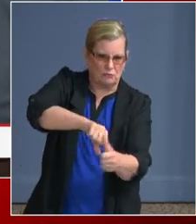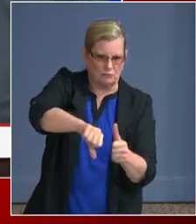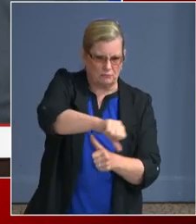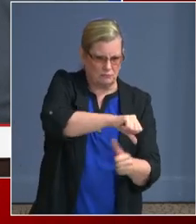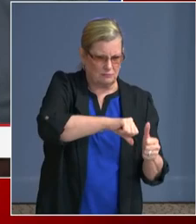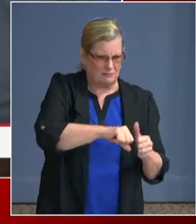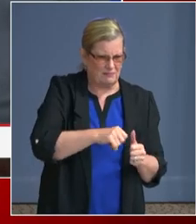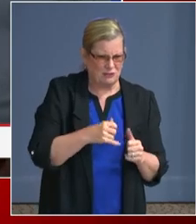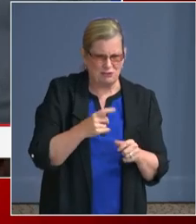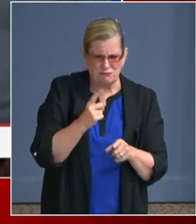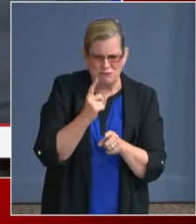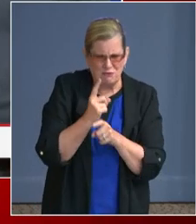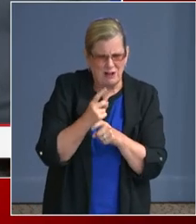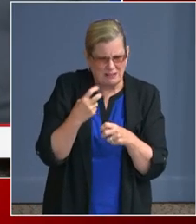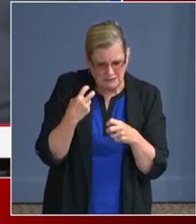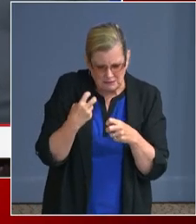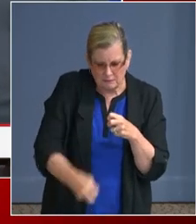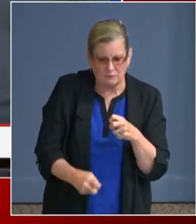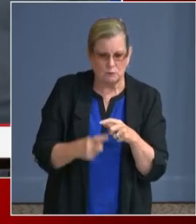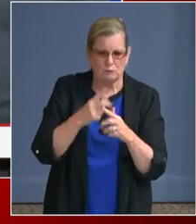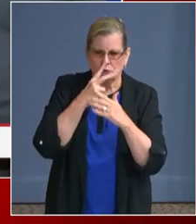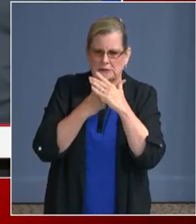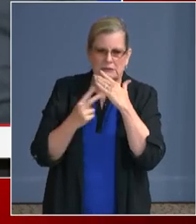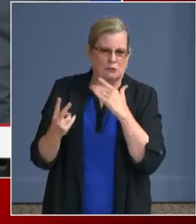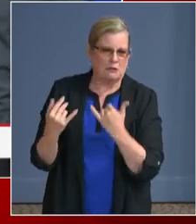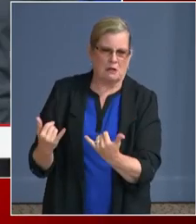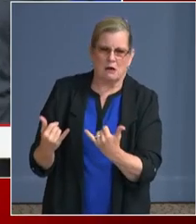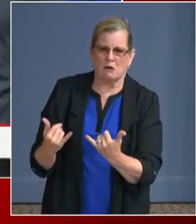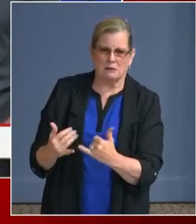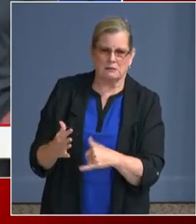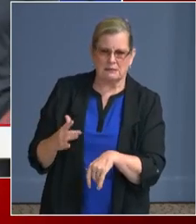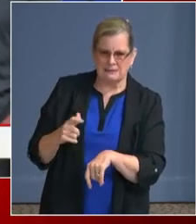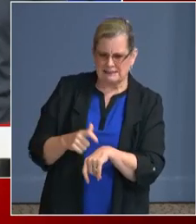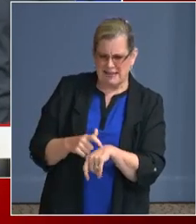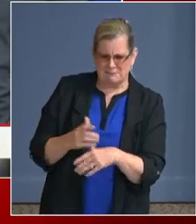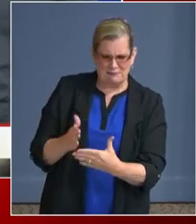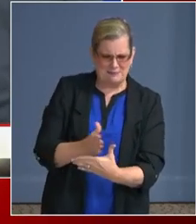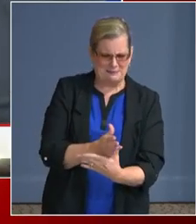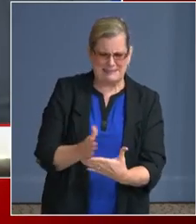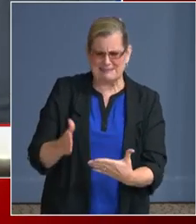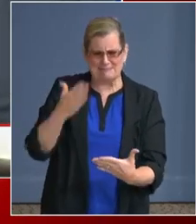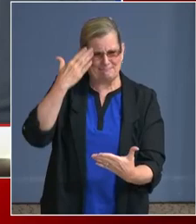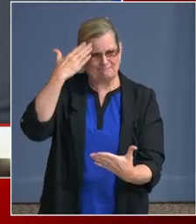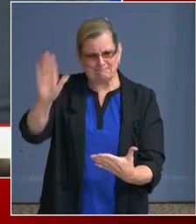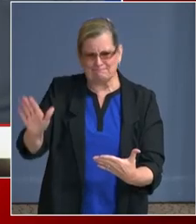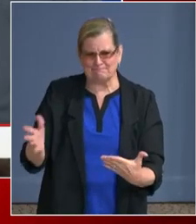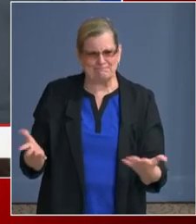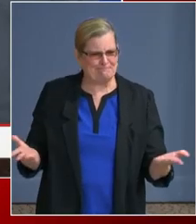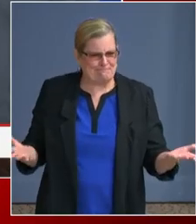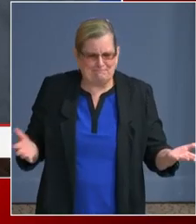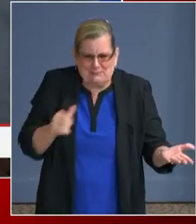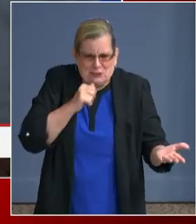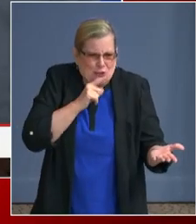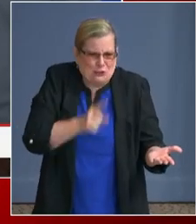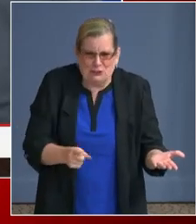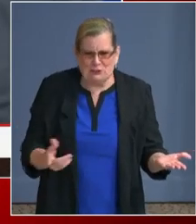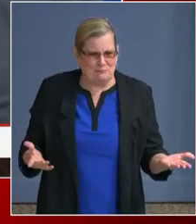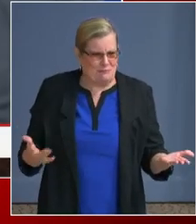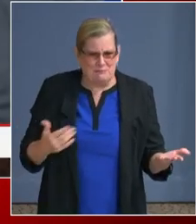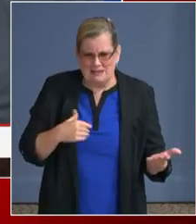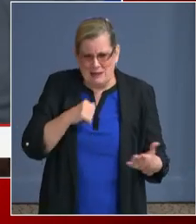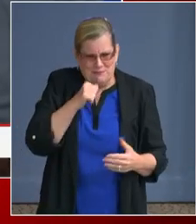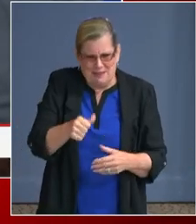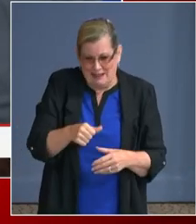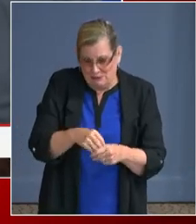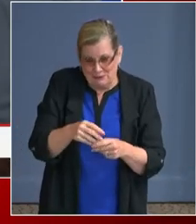predict when that would occur from a time frame perspective. So I am not in a position